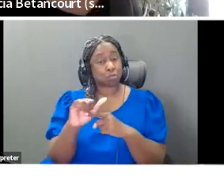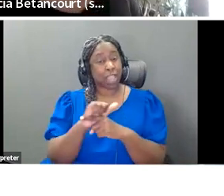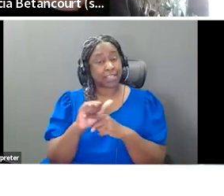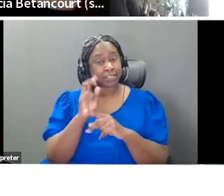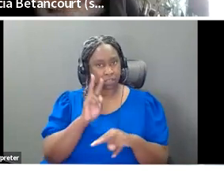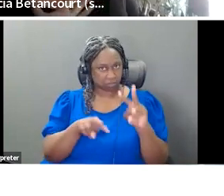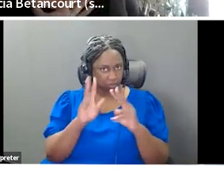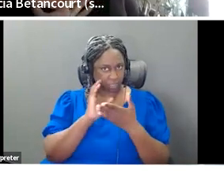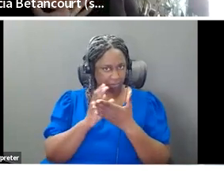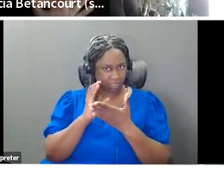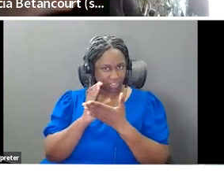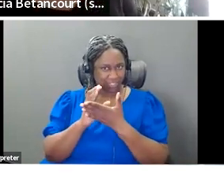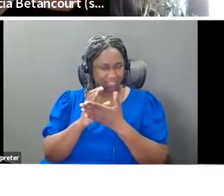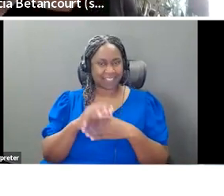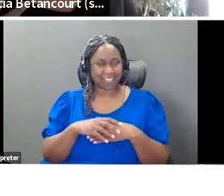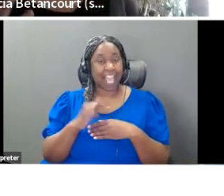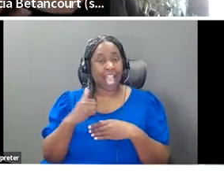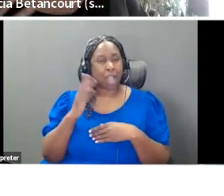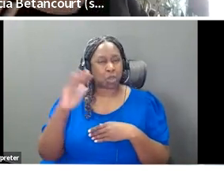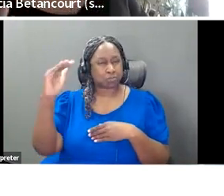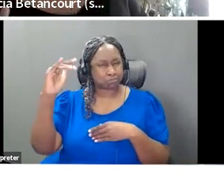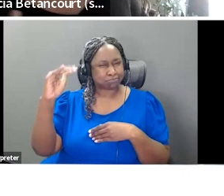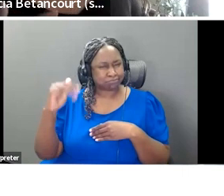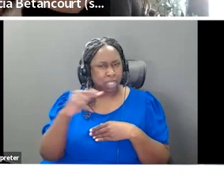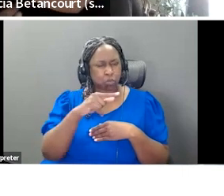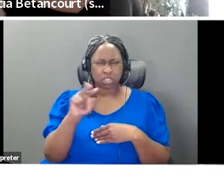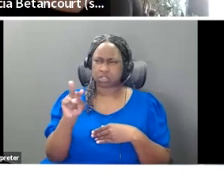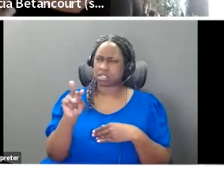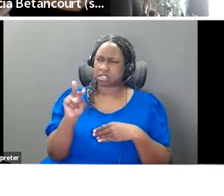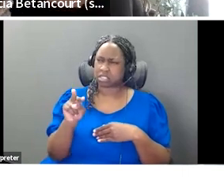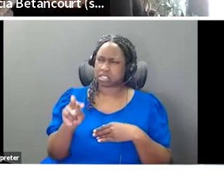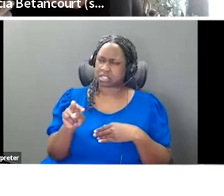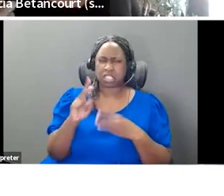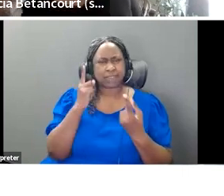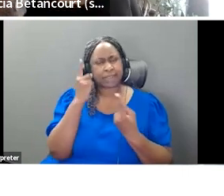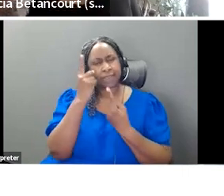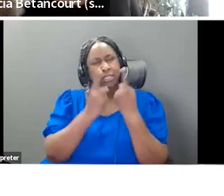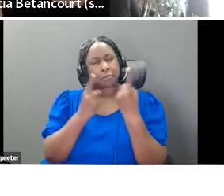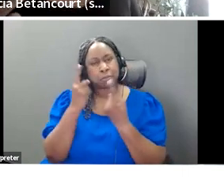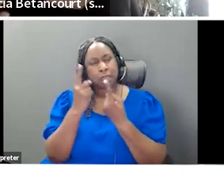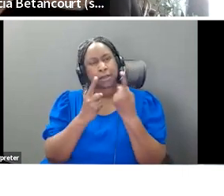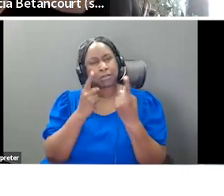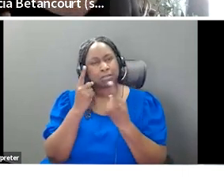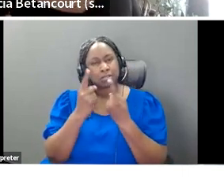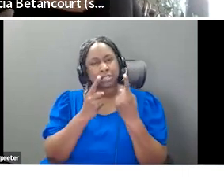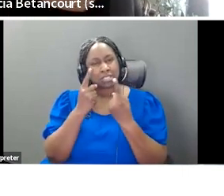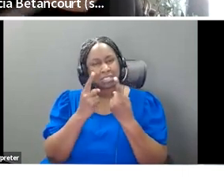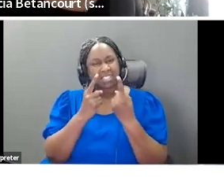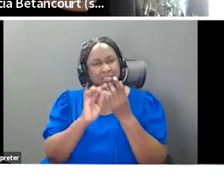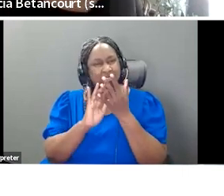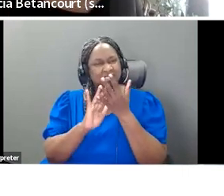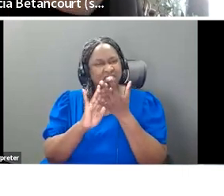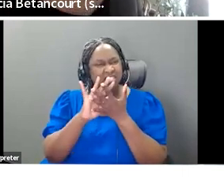images. So I'll go through these, but as you're looking at them, really just think about all of these